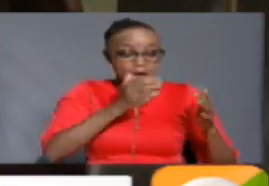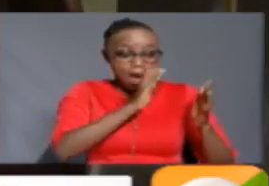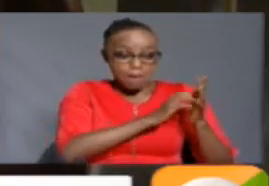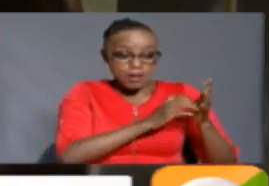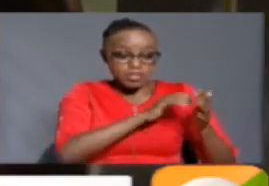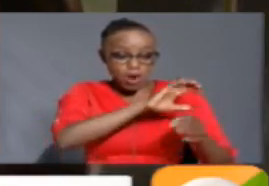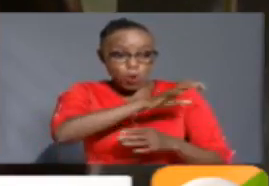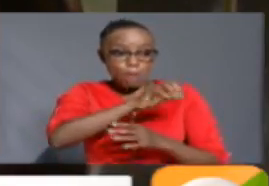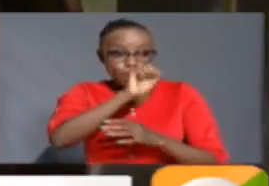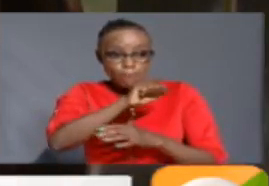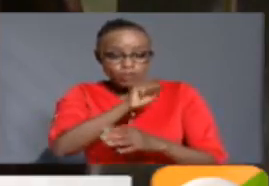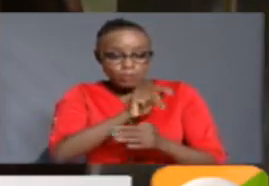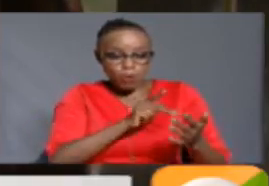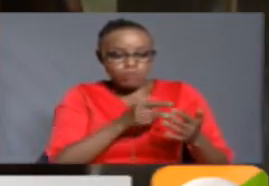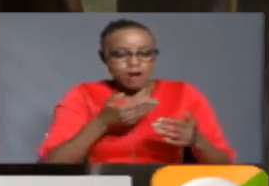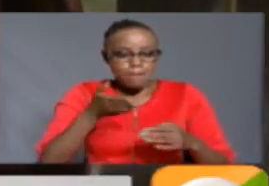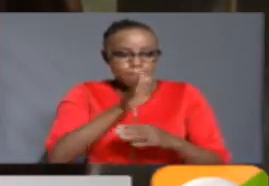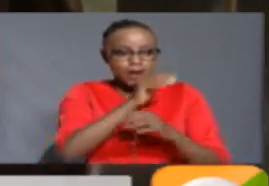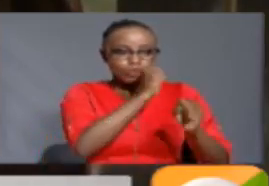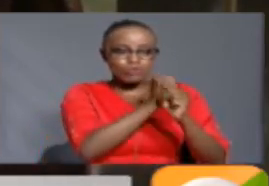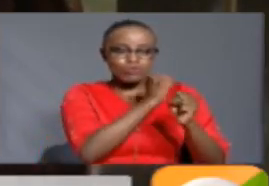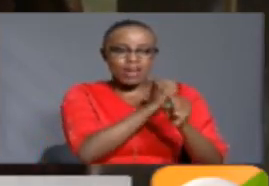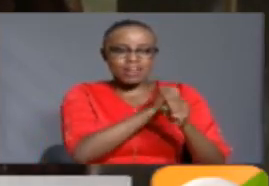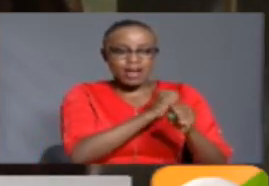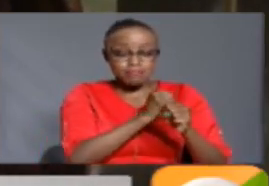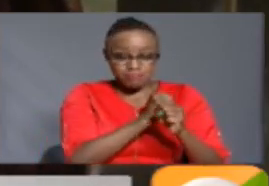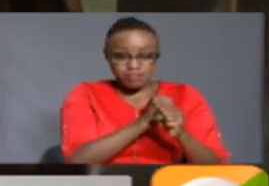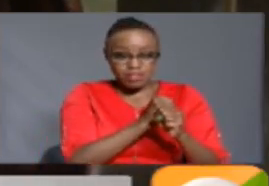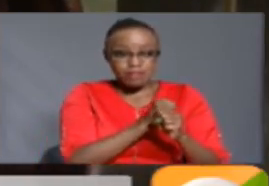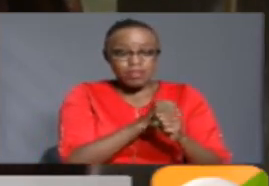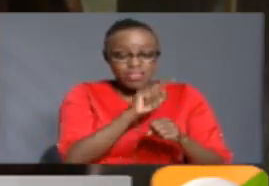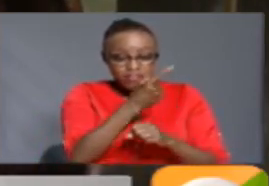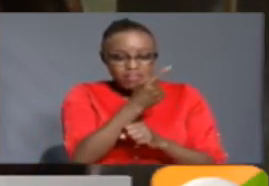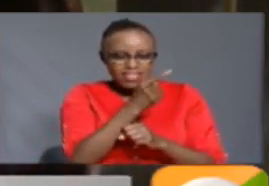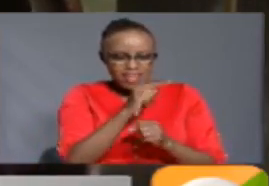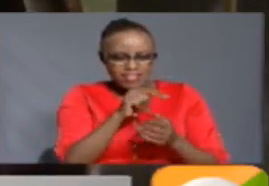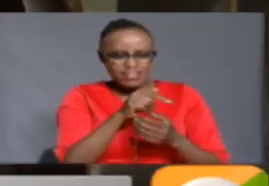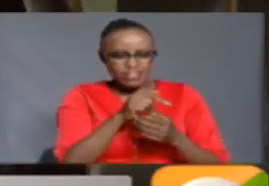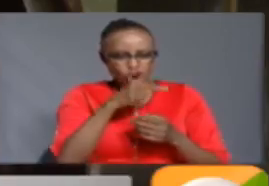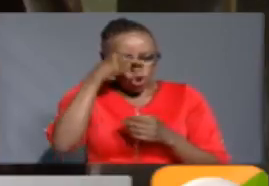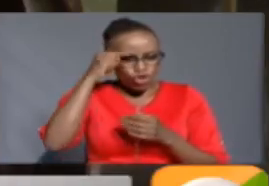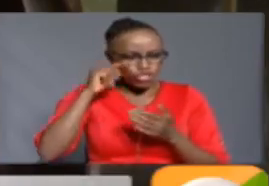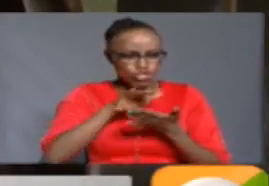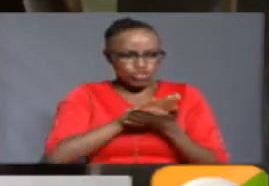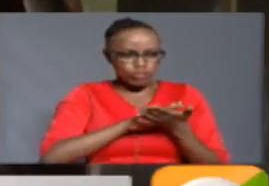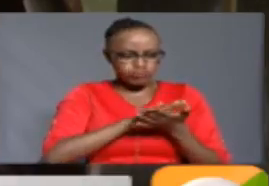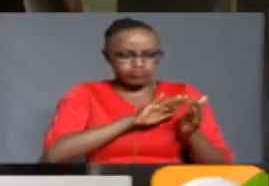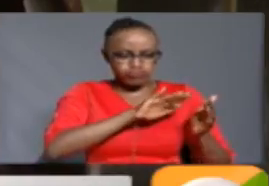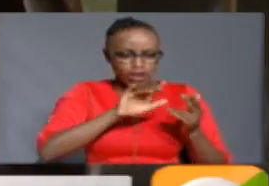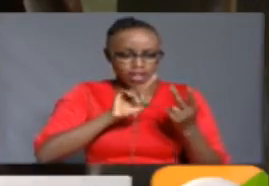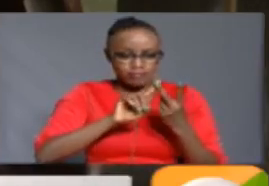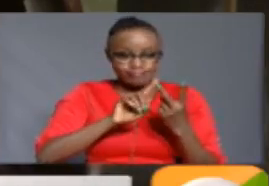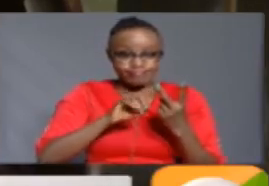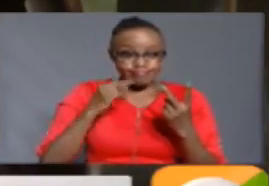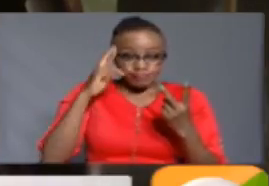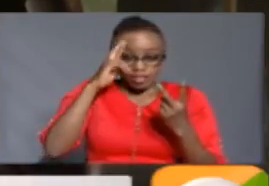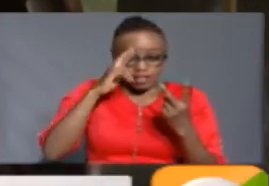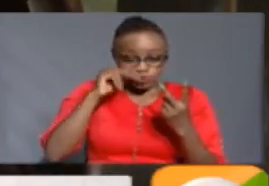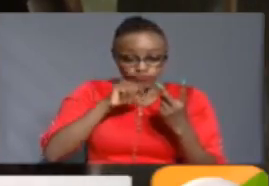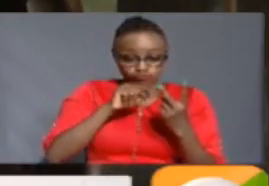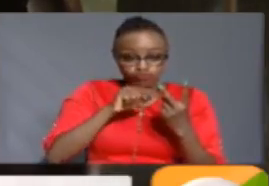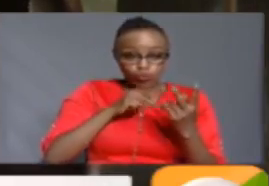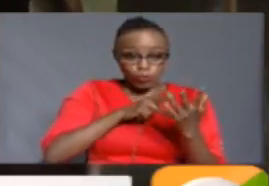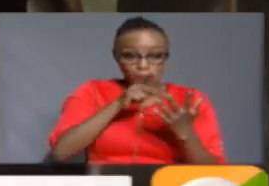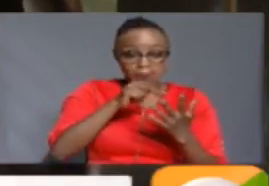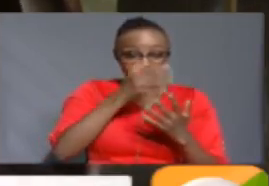be able to get back to work. Okay. So that was the original premise. The second reason why we paid the nurses